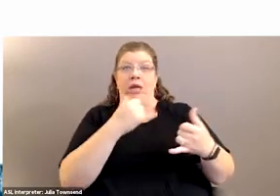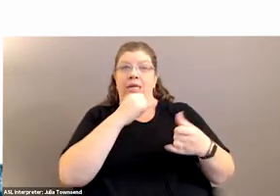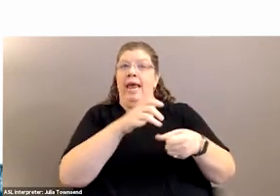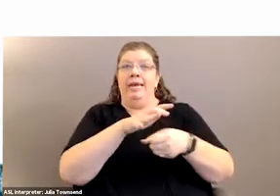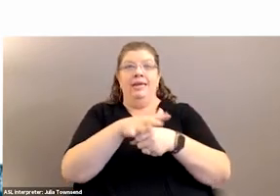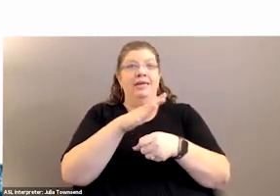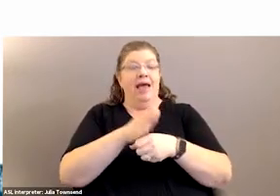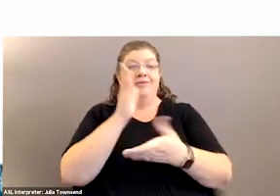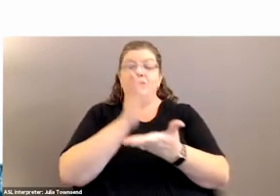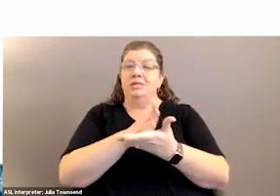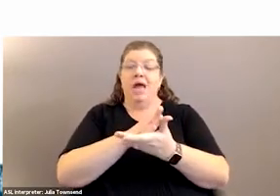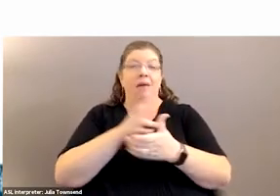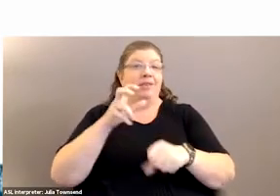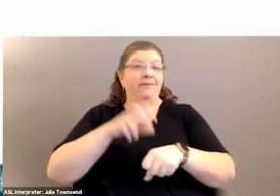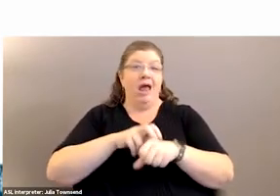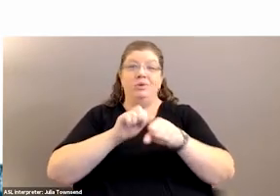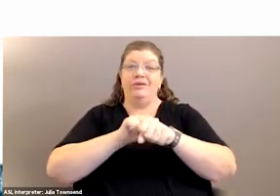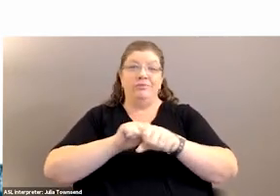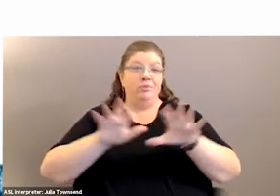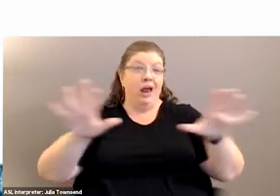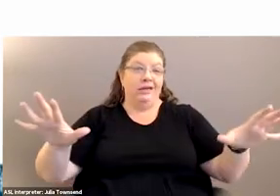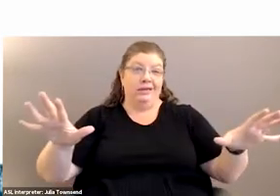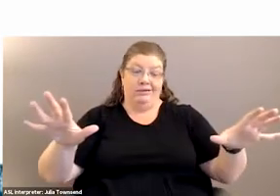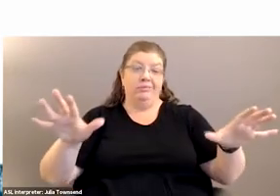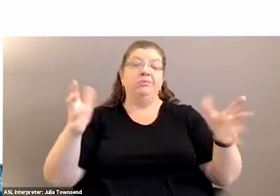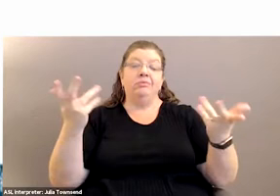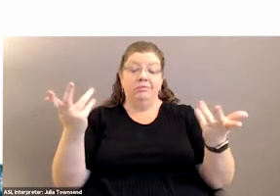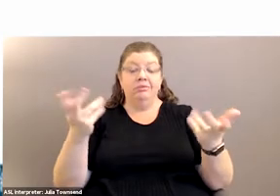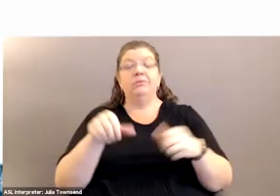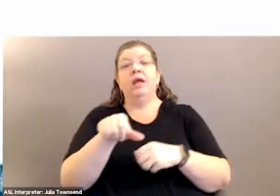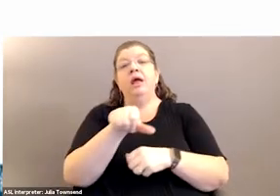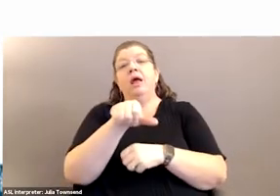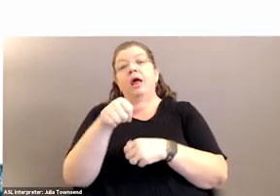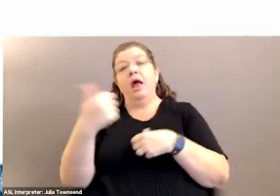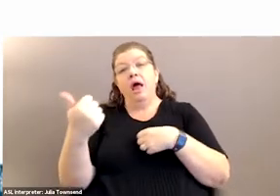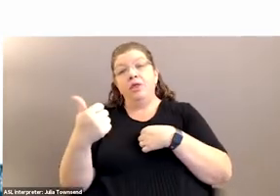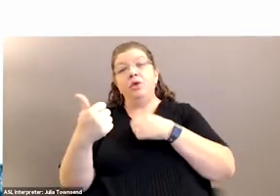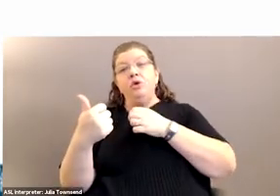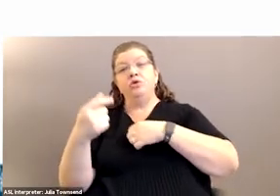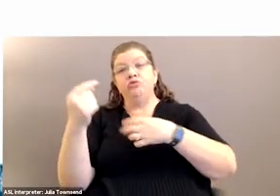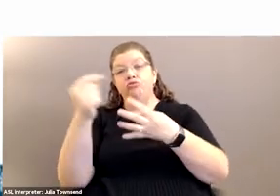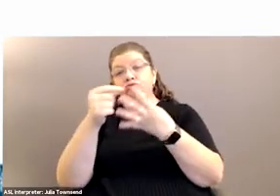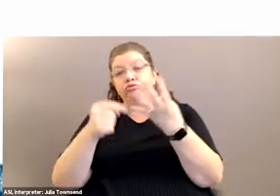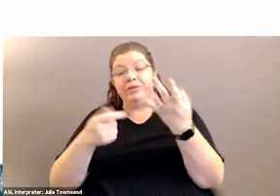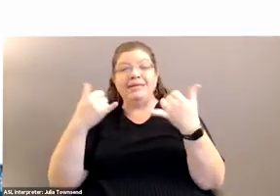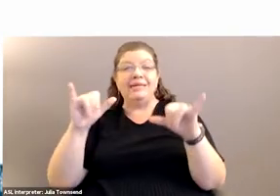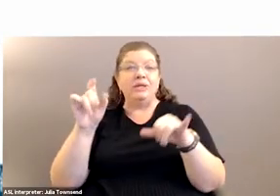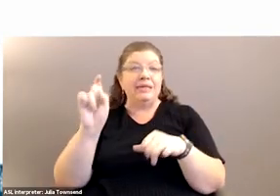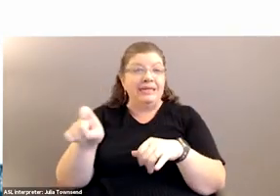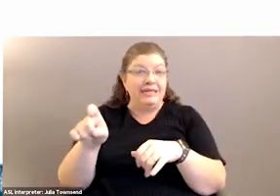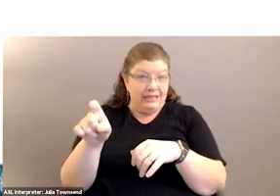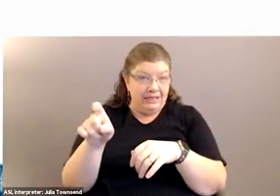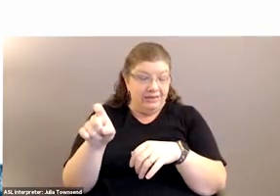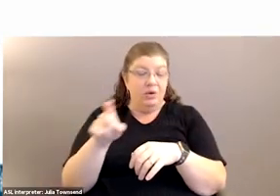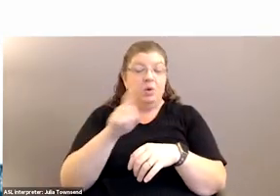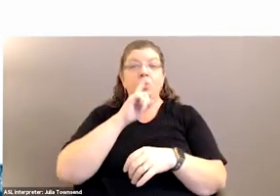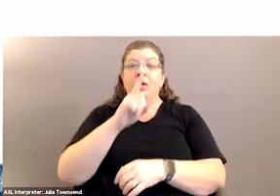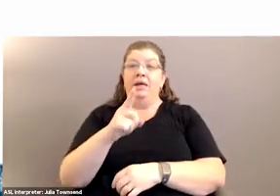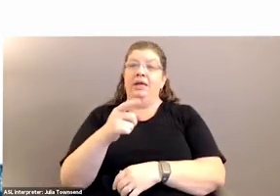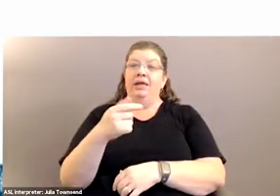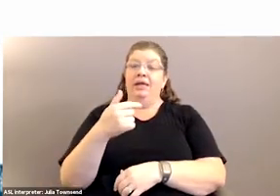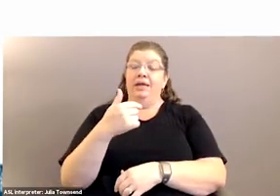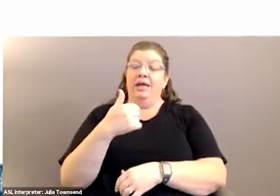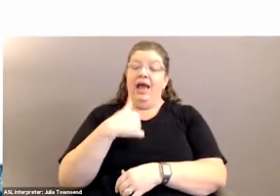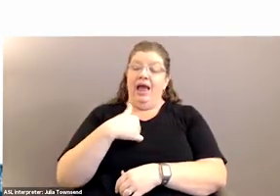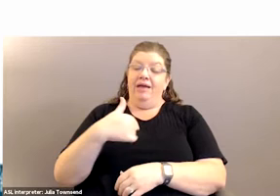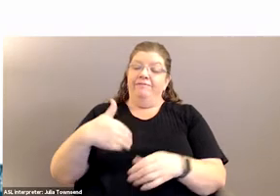to stop the virus from spreading and other measures are still needed and i really have had this sense of